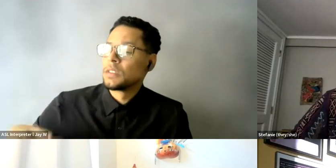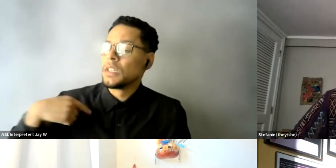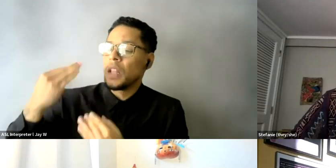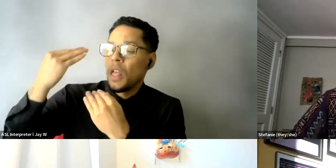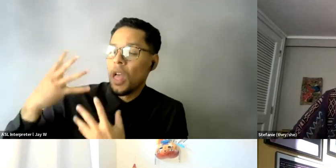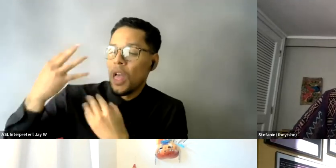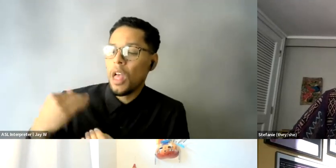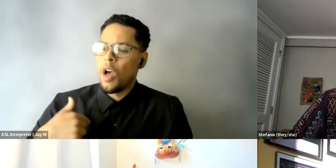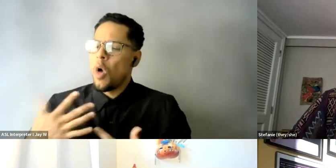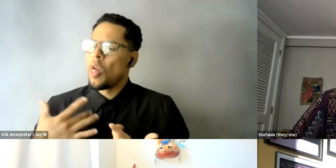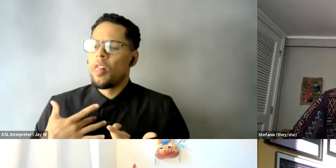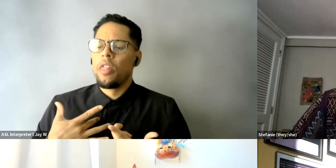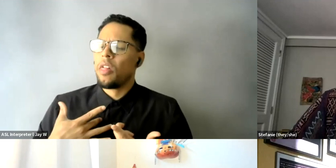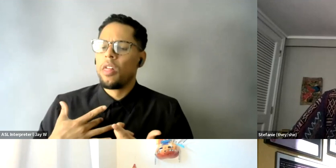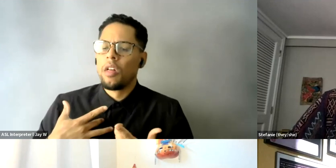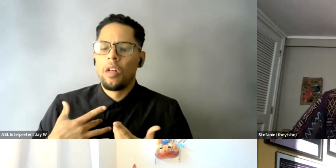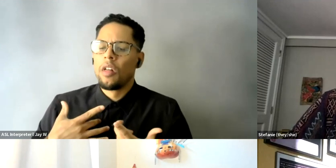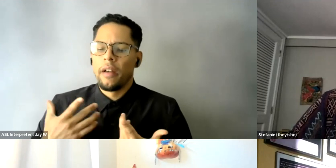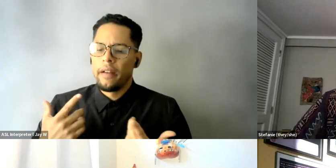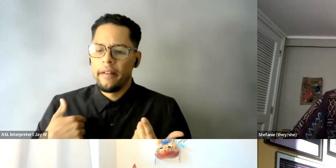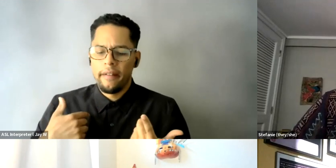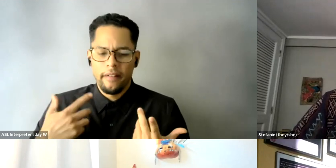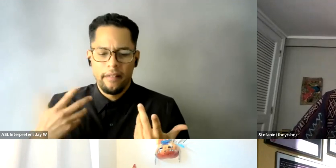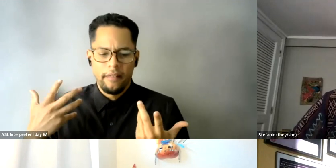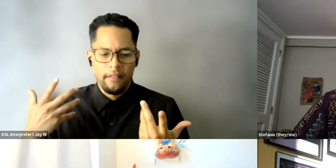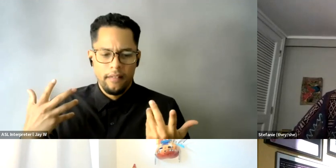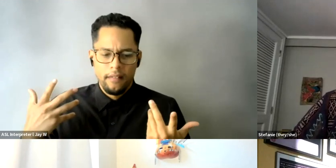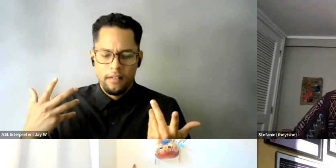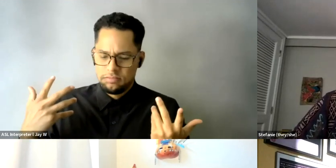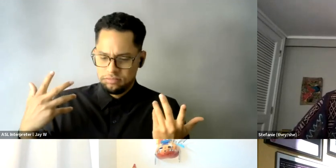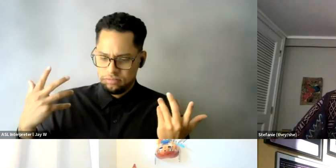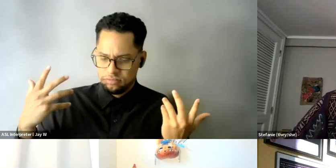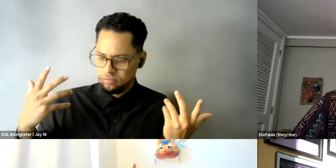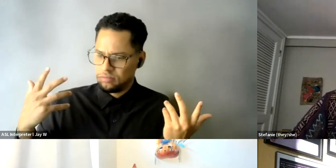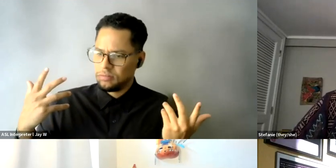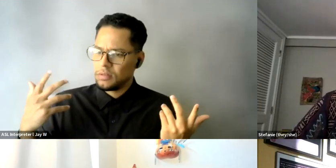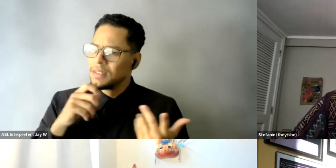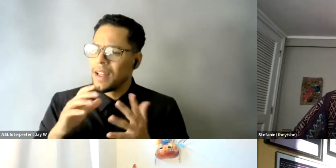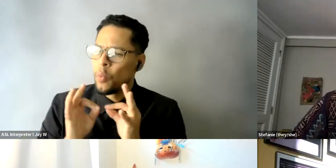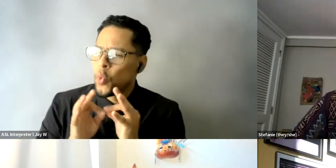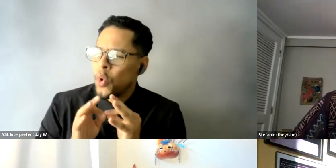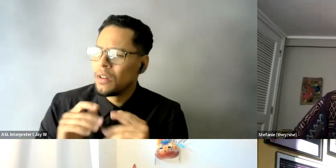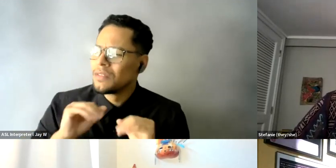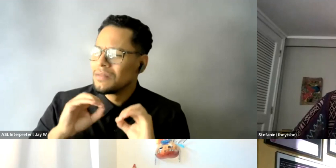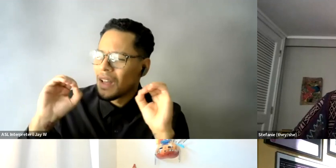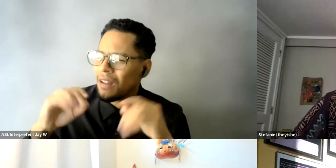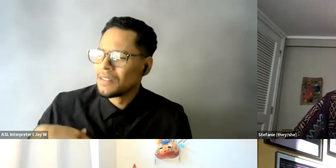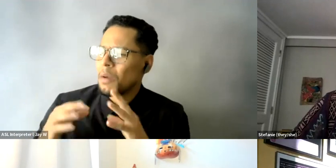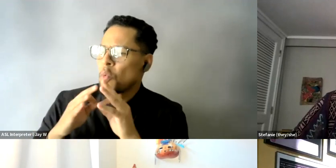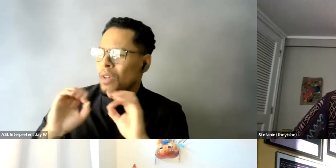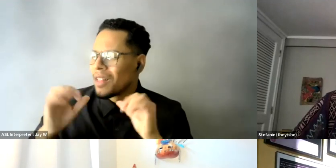told that you're crazy, that there's a lot of inner work that has to get done to be able to